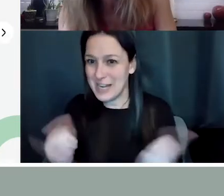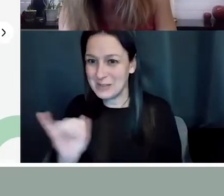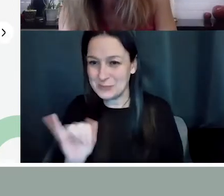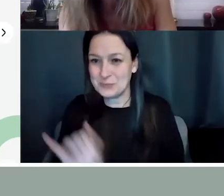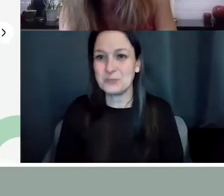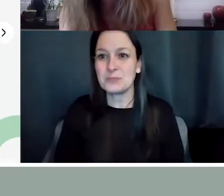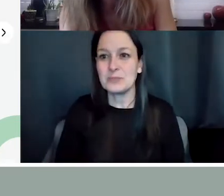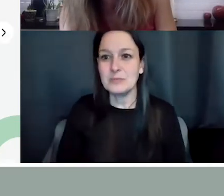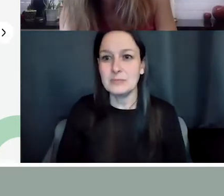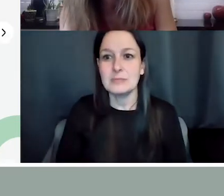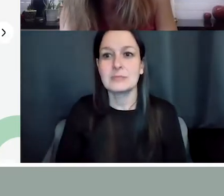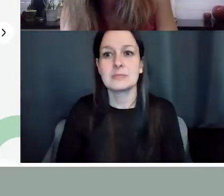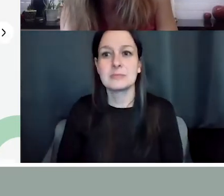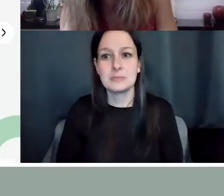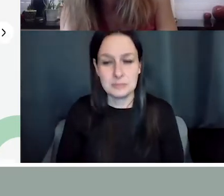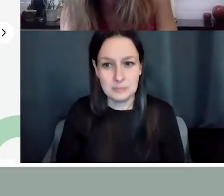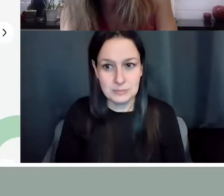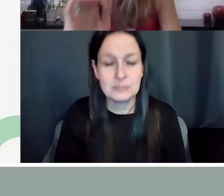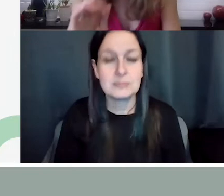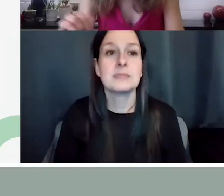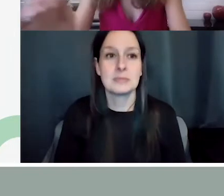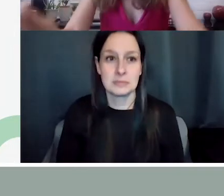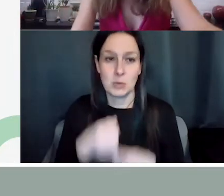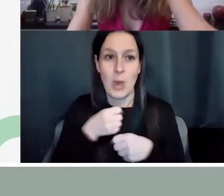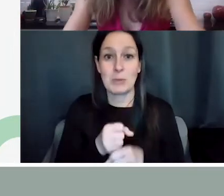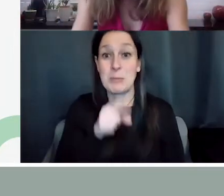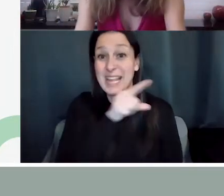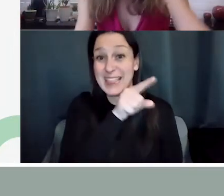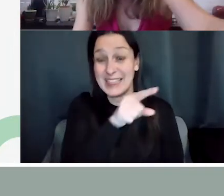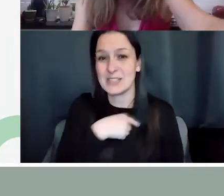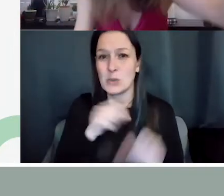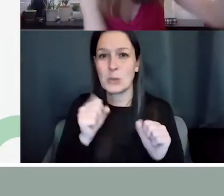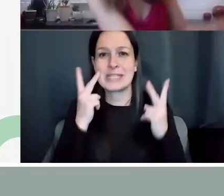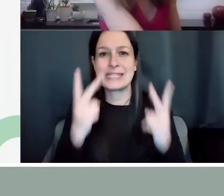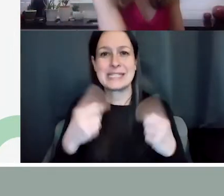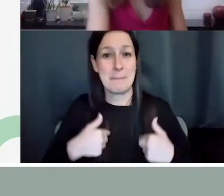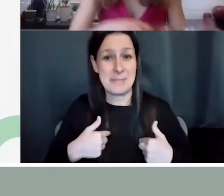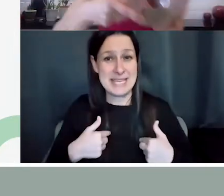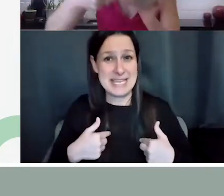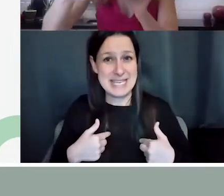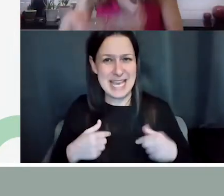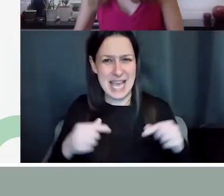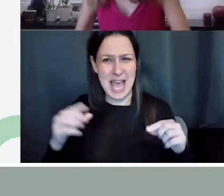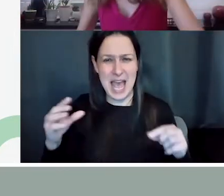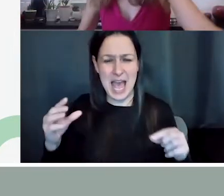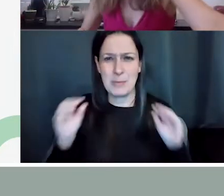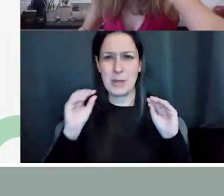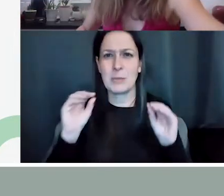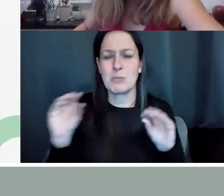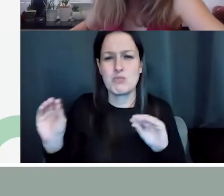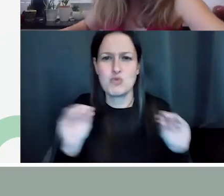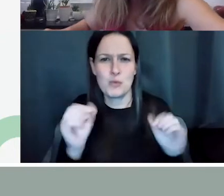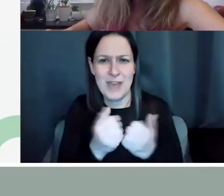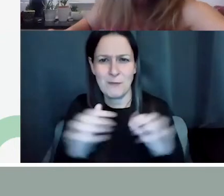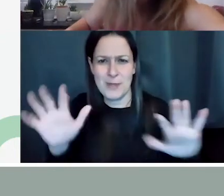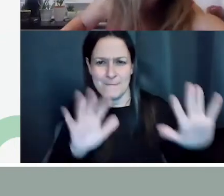I am just going to make this here so that you can see me. I'm going to slide all my stuff over